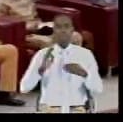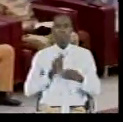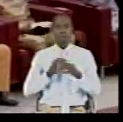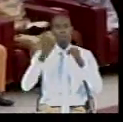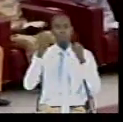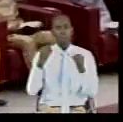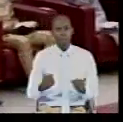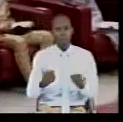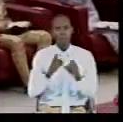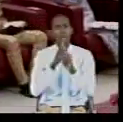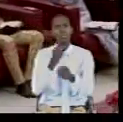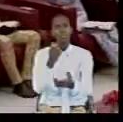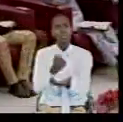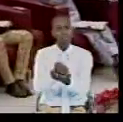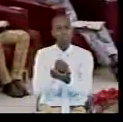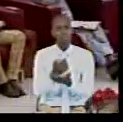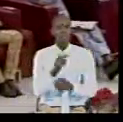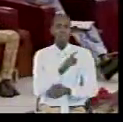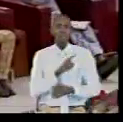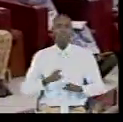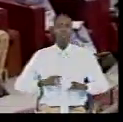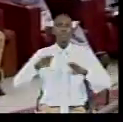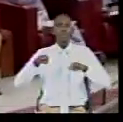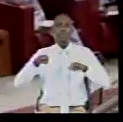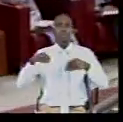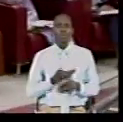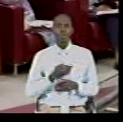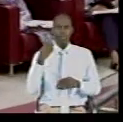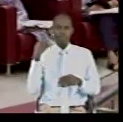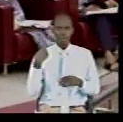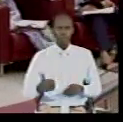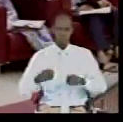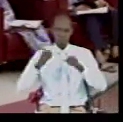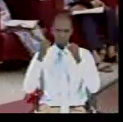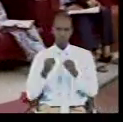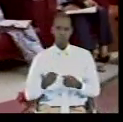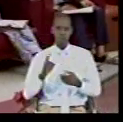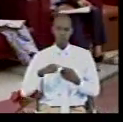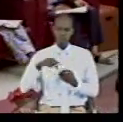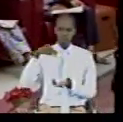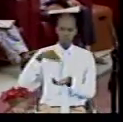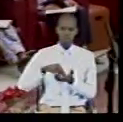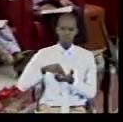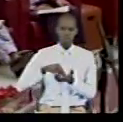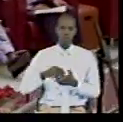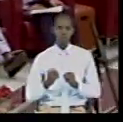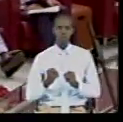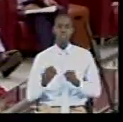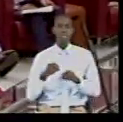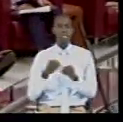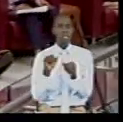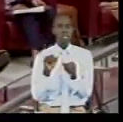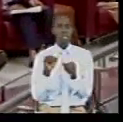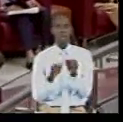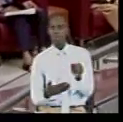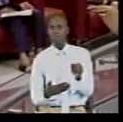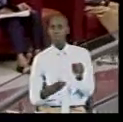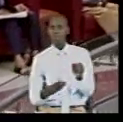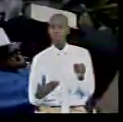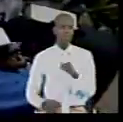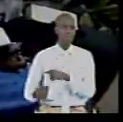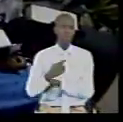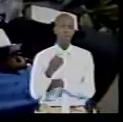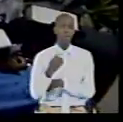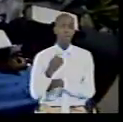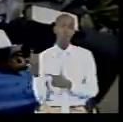the Lord grant us the fortitude to stand firm in everything, every day, to the end of